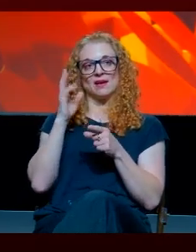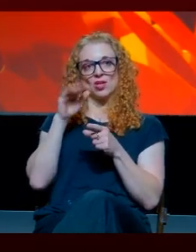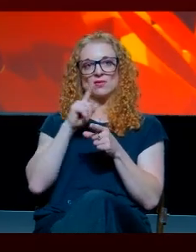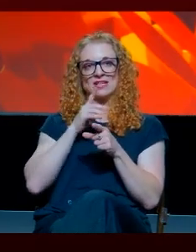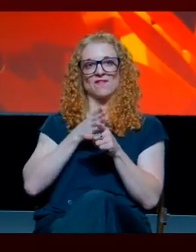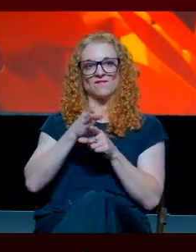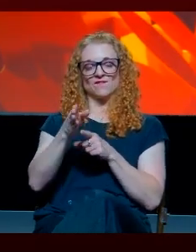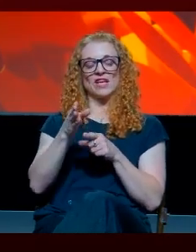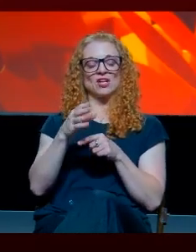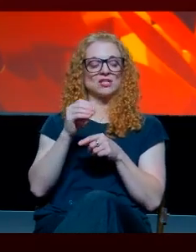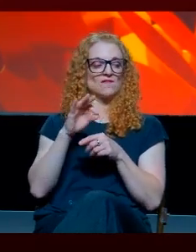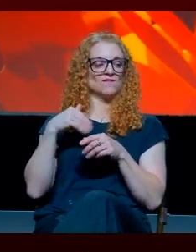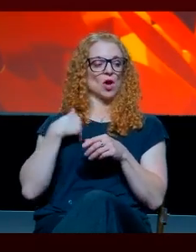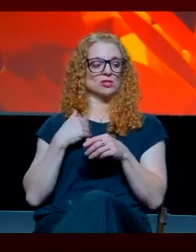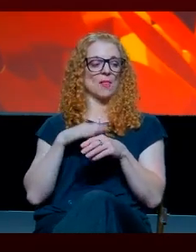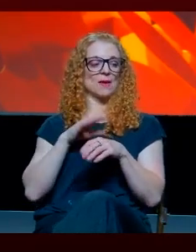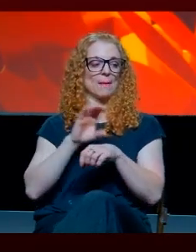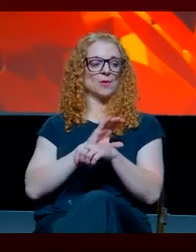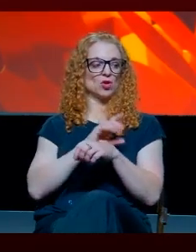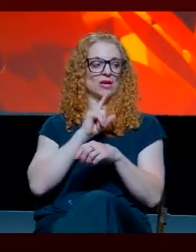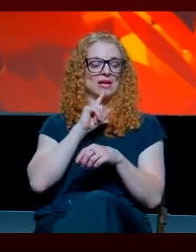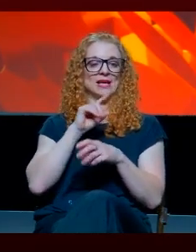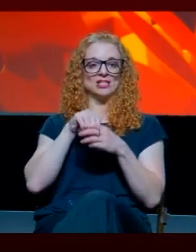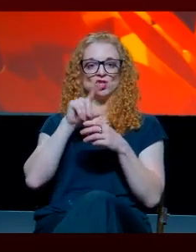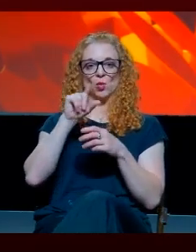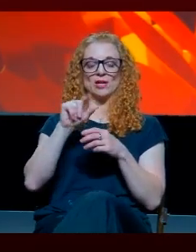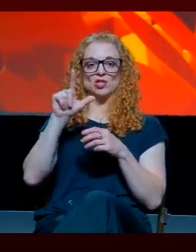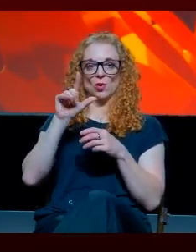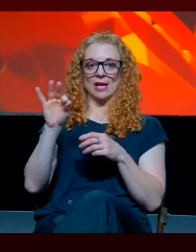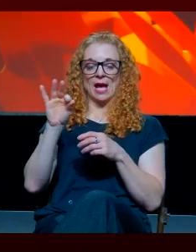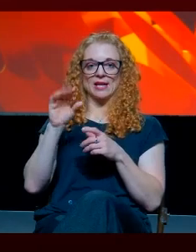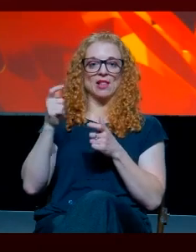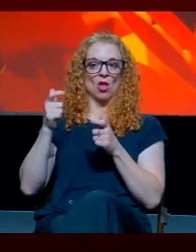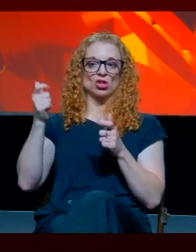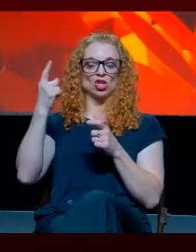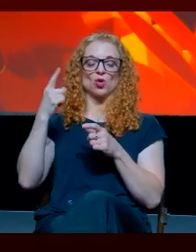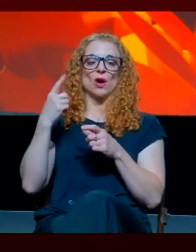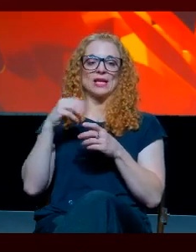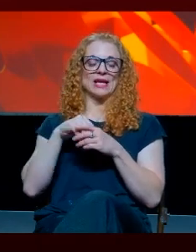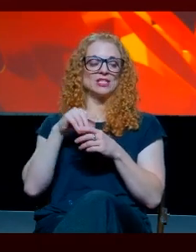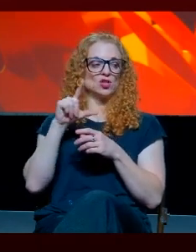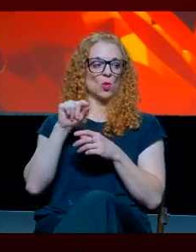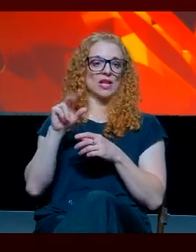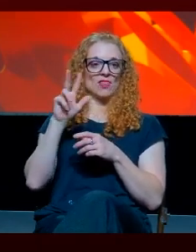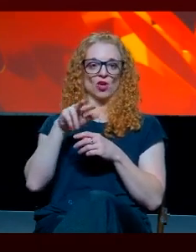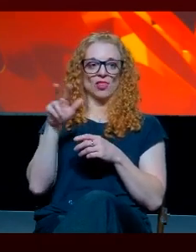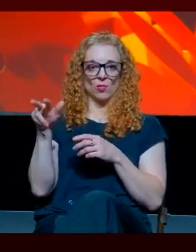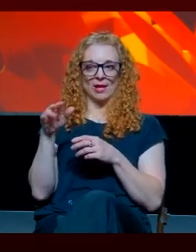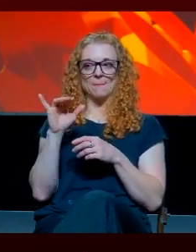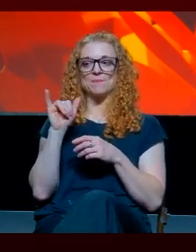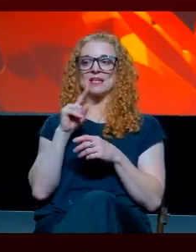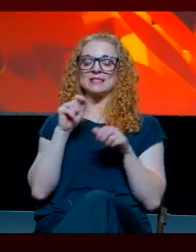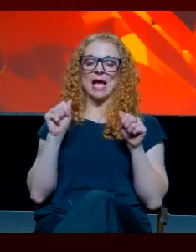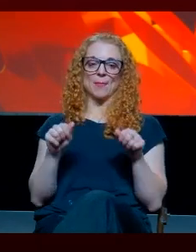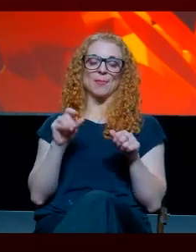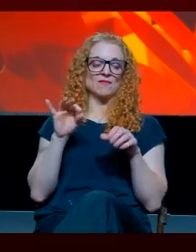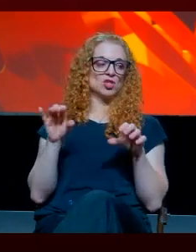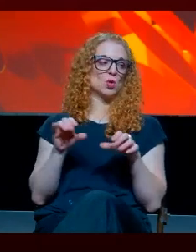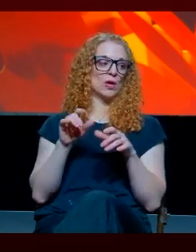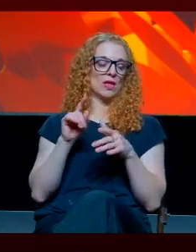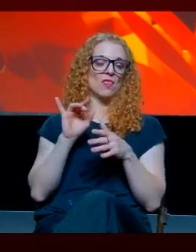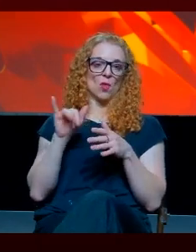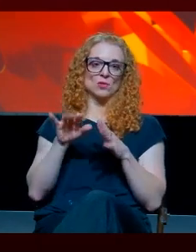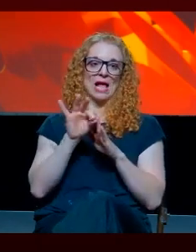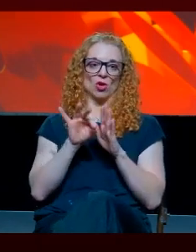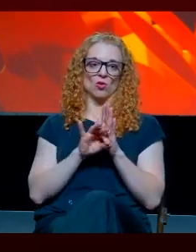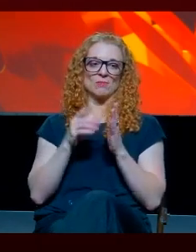computer in 2029 and a larger one in 2033 that is capable of doing those algorithms